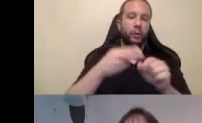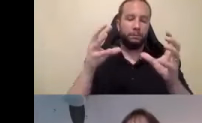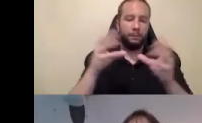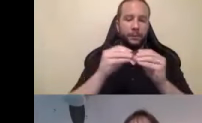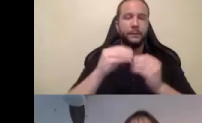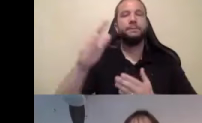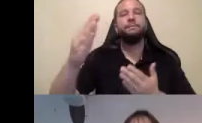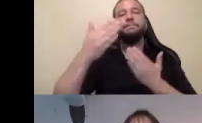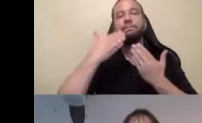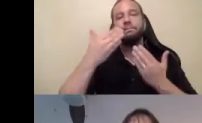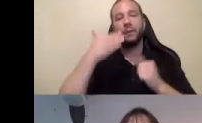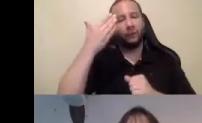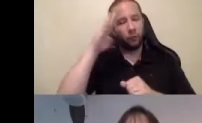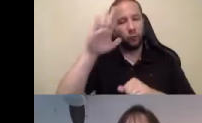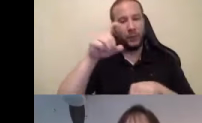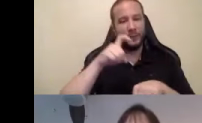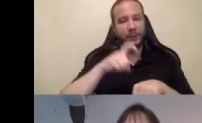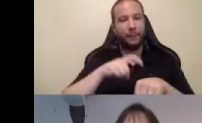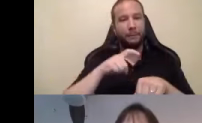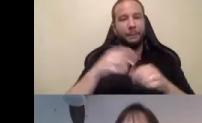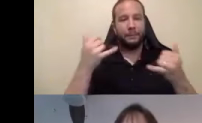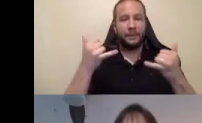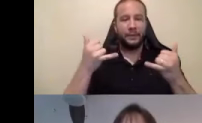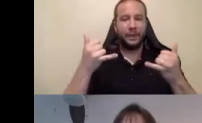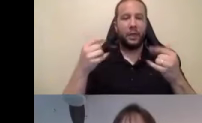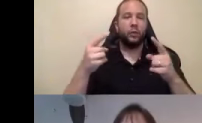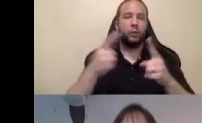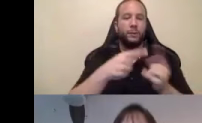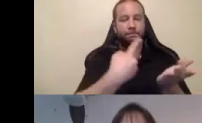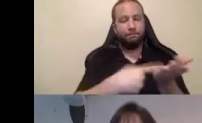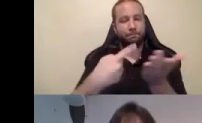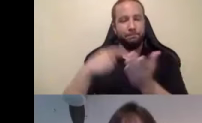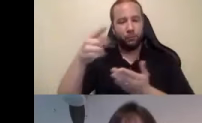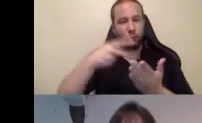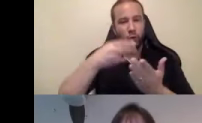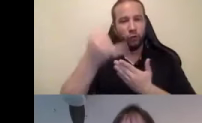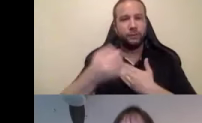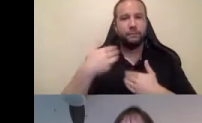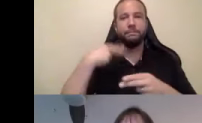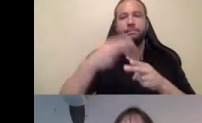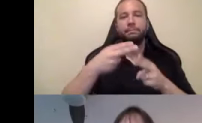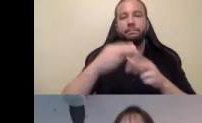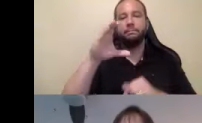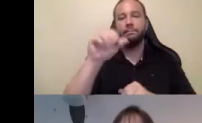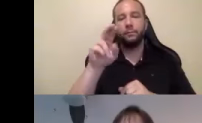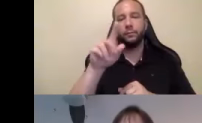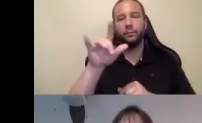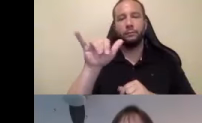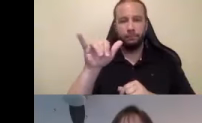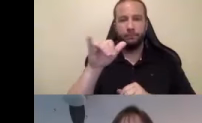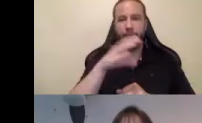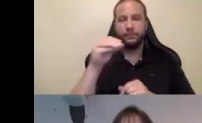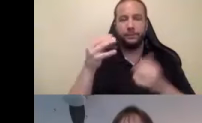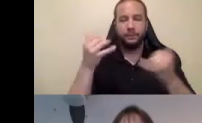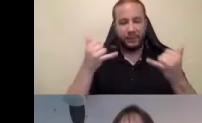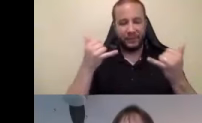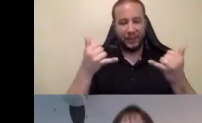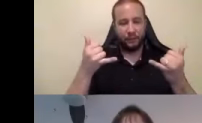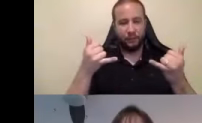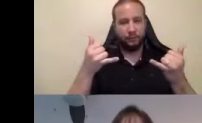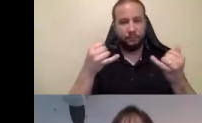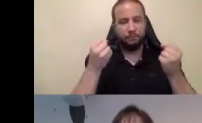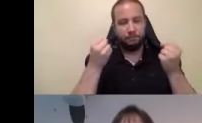your valuable time to help guide the outcomes of this project. I'm Carly Foster, and you are joined here tonight